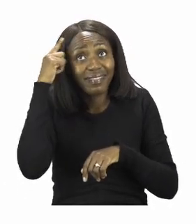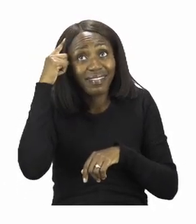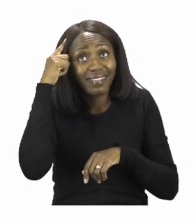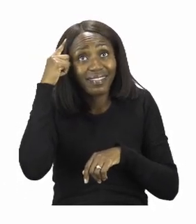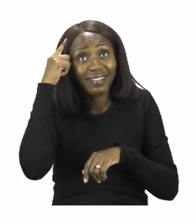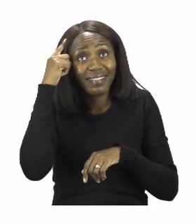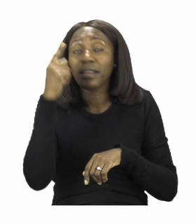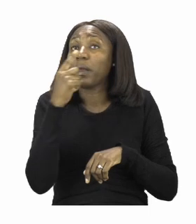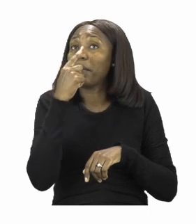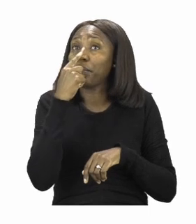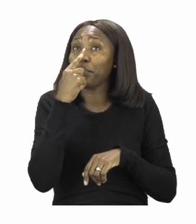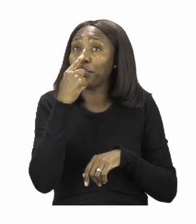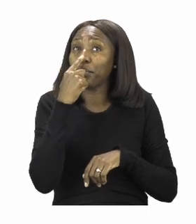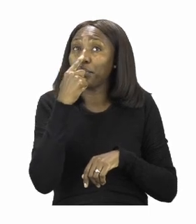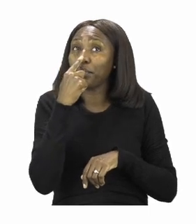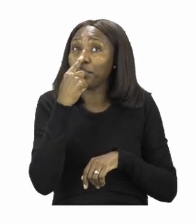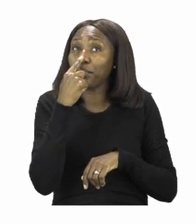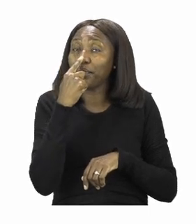nose,